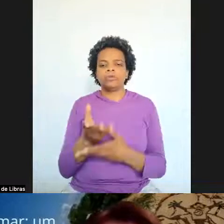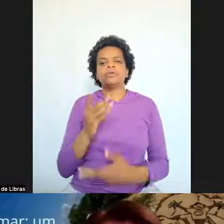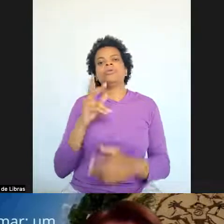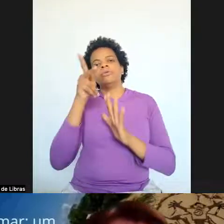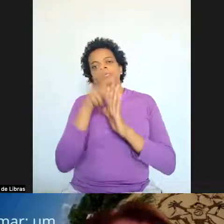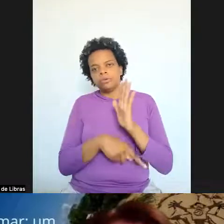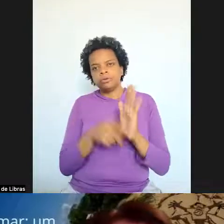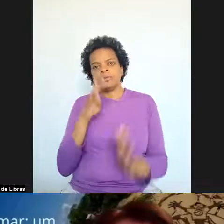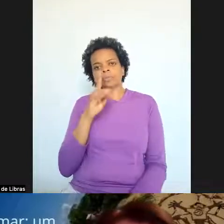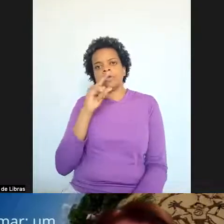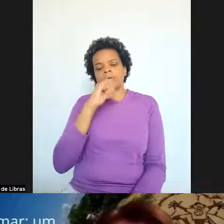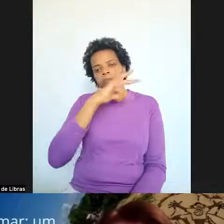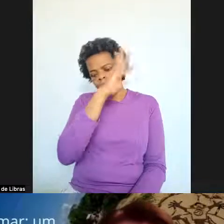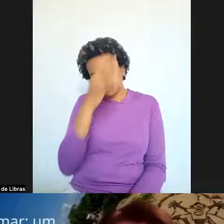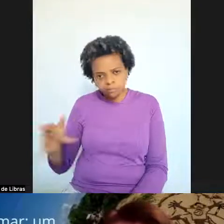greatly